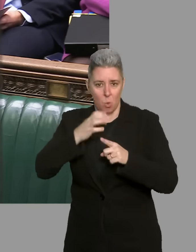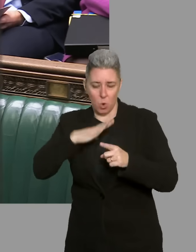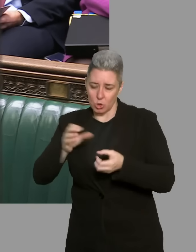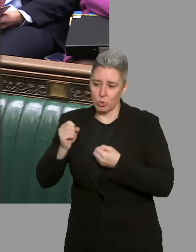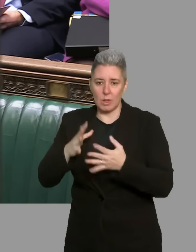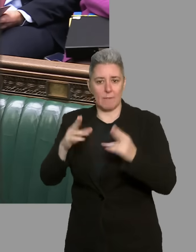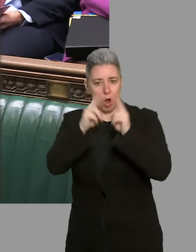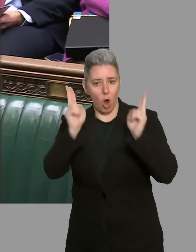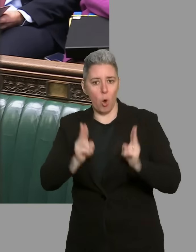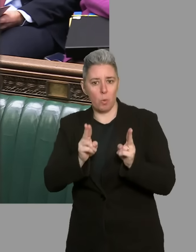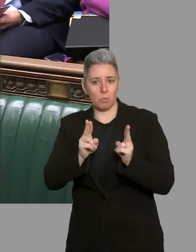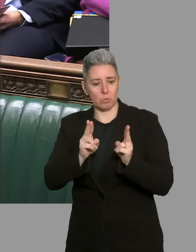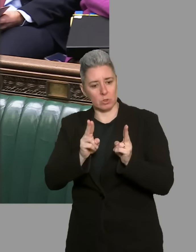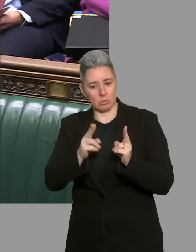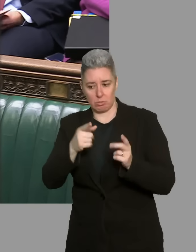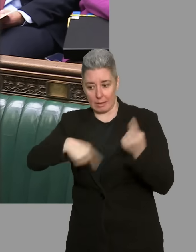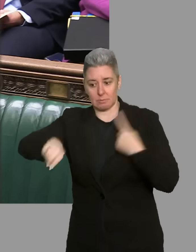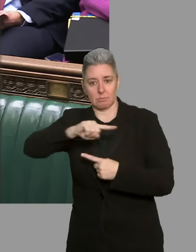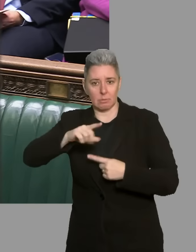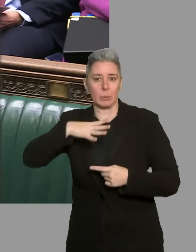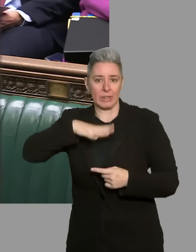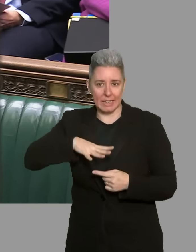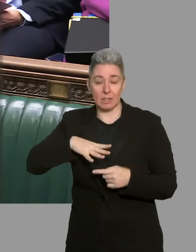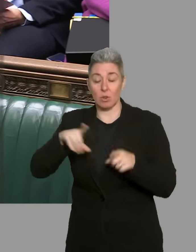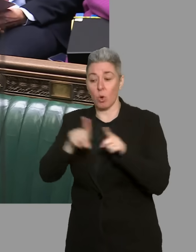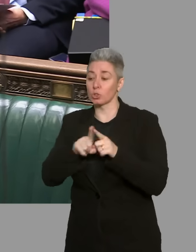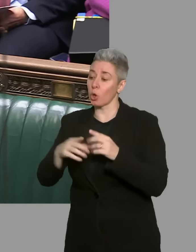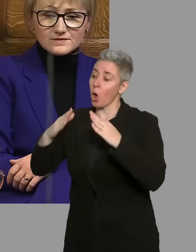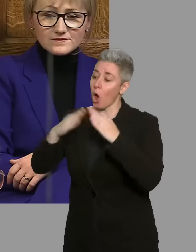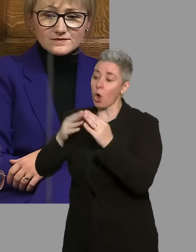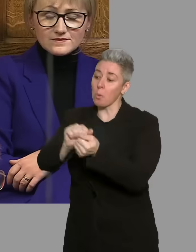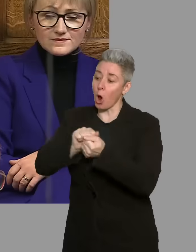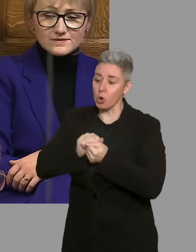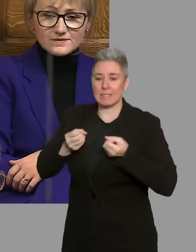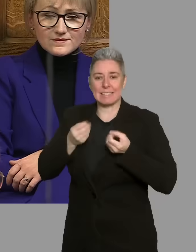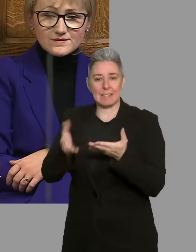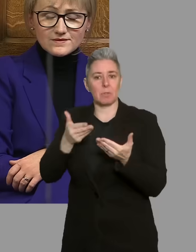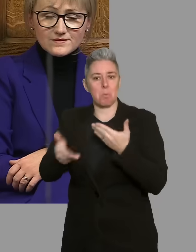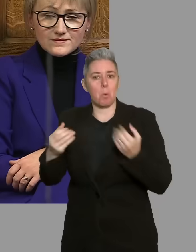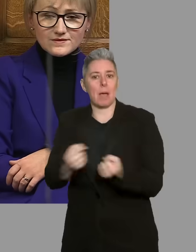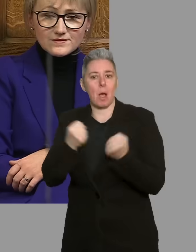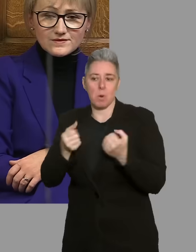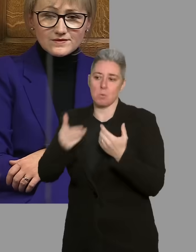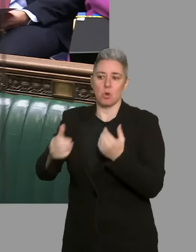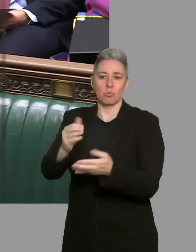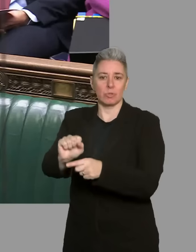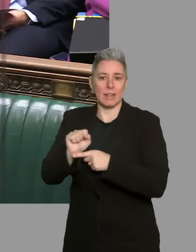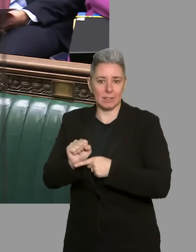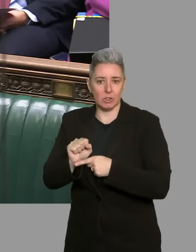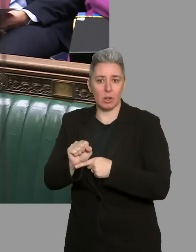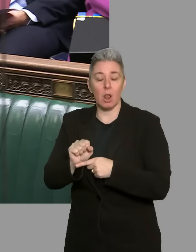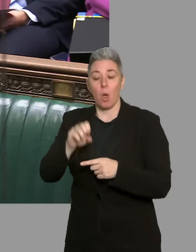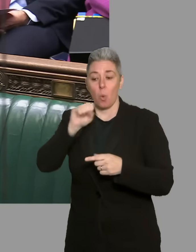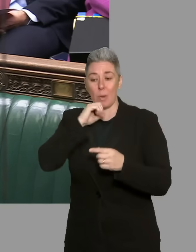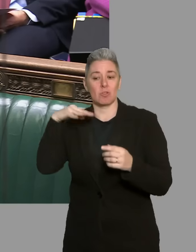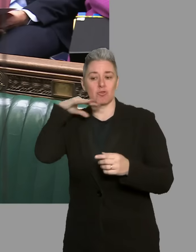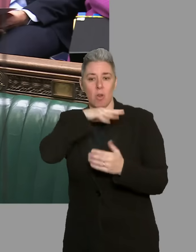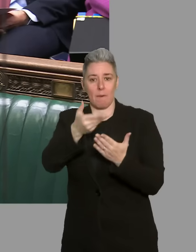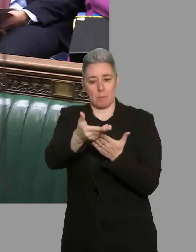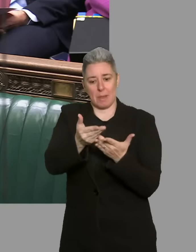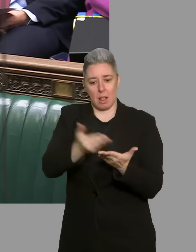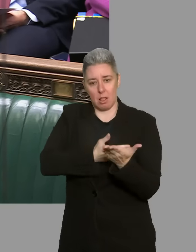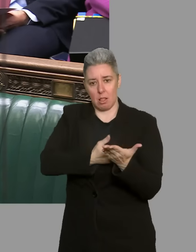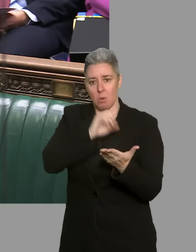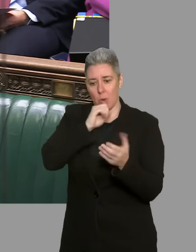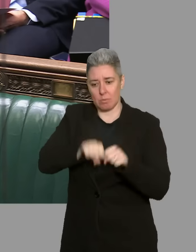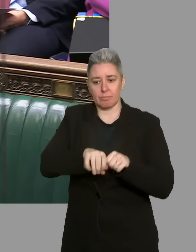powers and protections. We will publish the draft bill as soon as possible, and I'll update the House. More protections, of course, are already coming